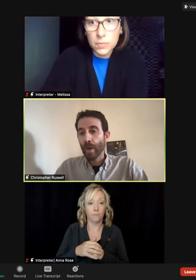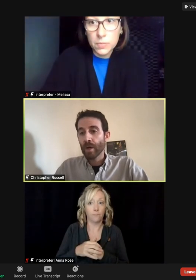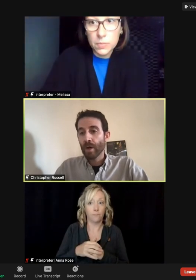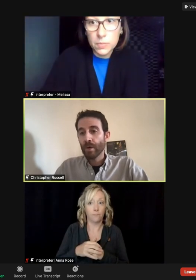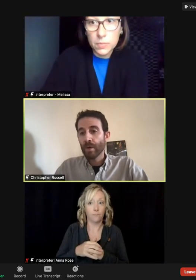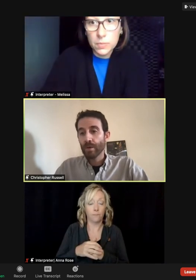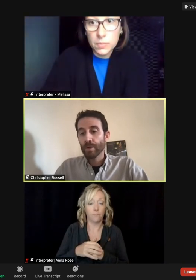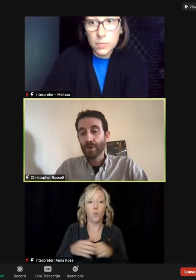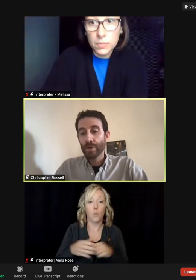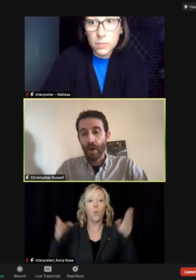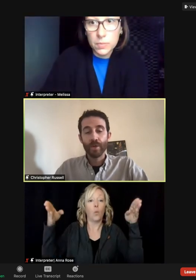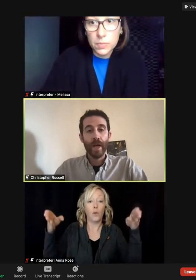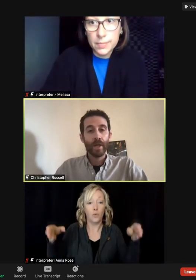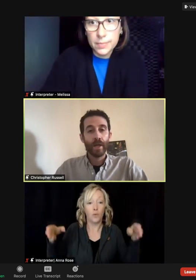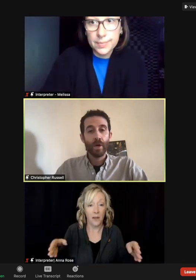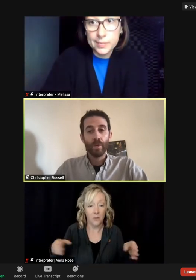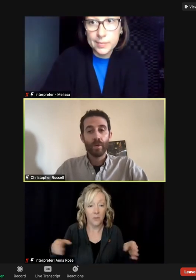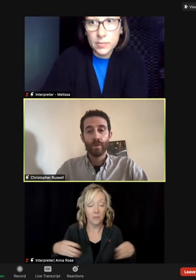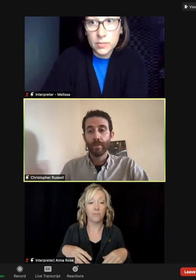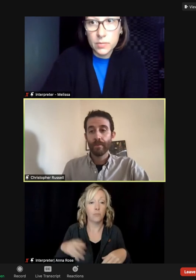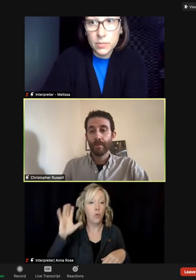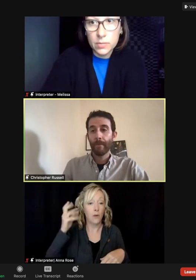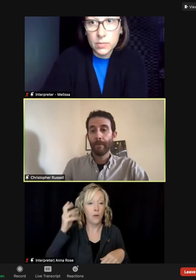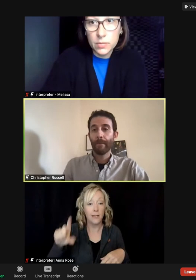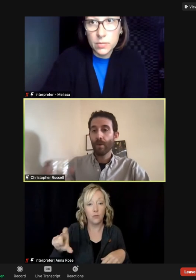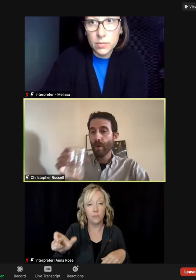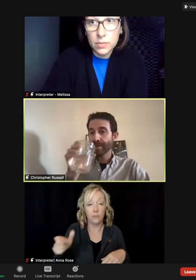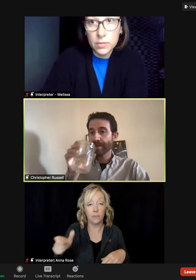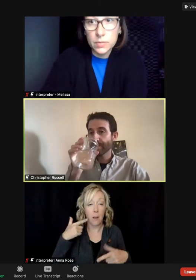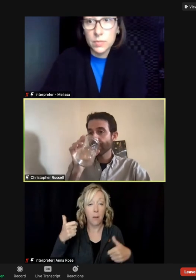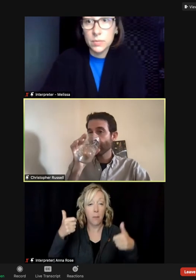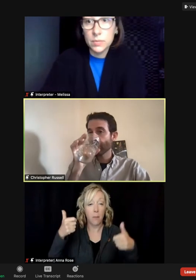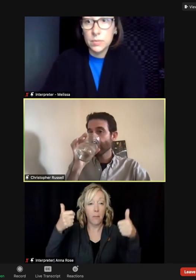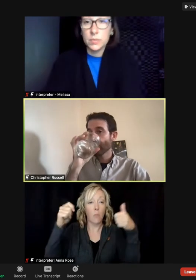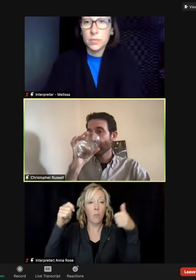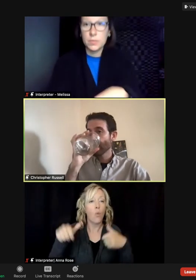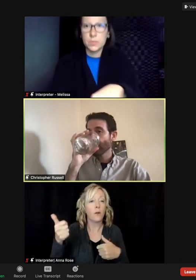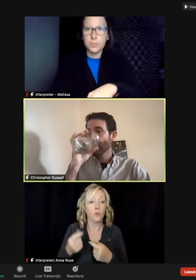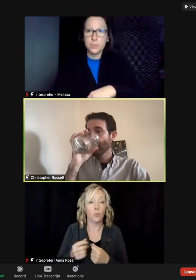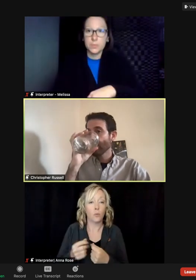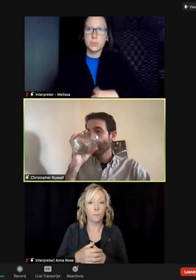Open the window, turn up the radio. What else do you do?